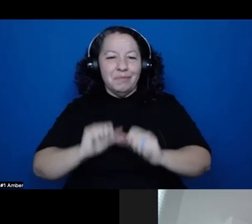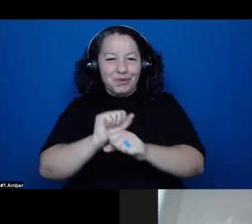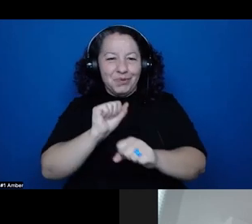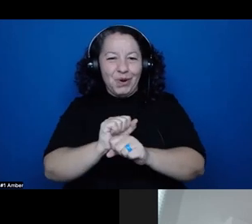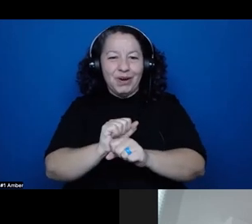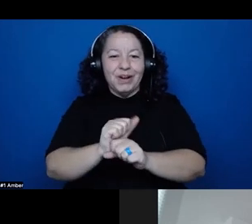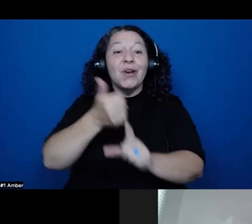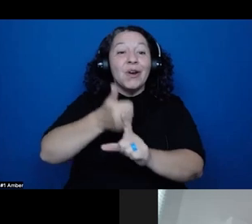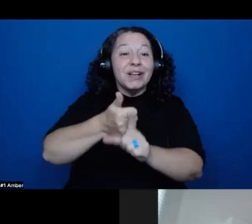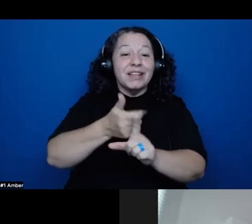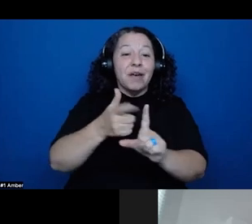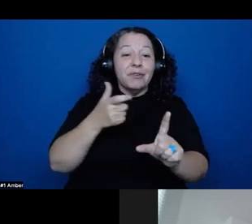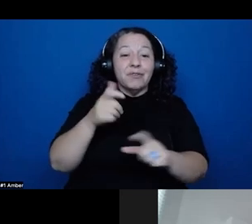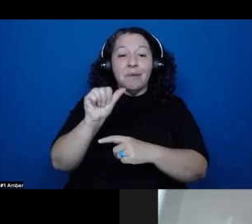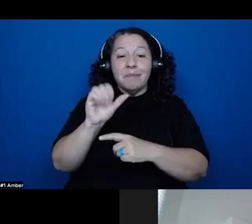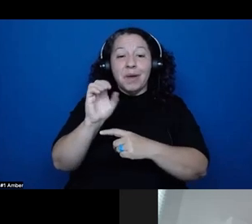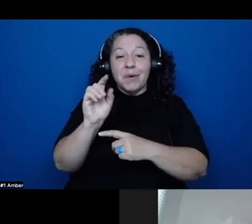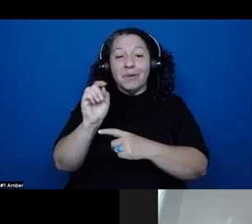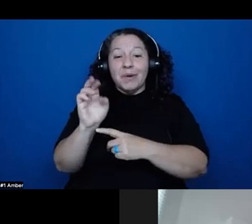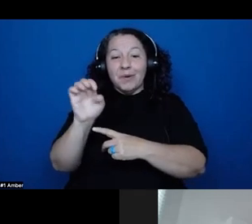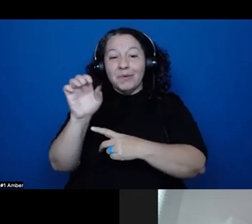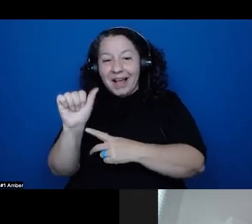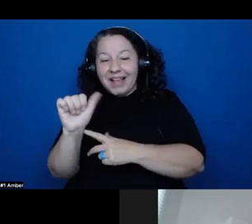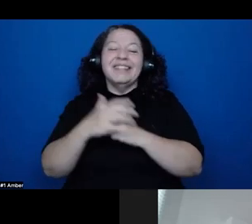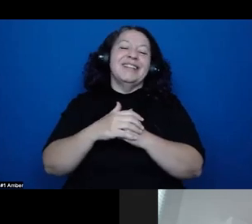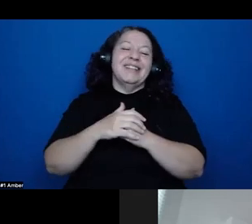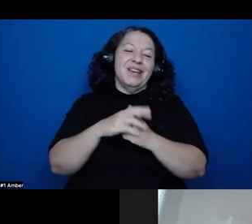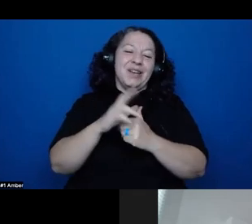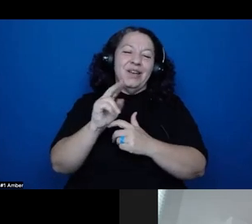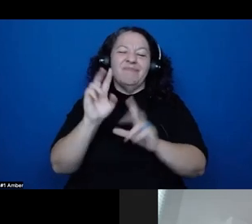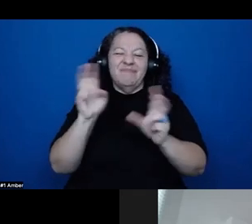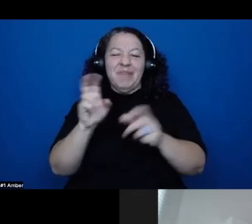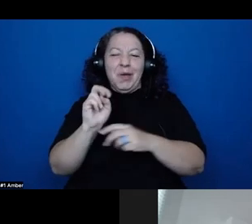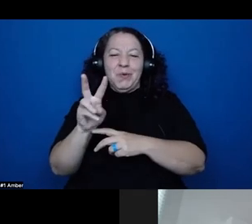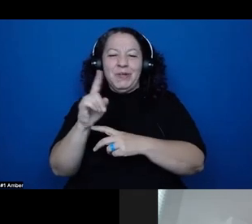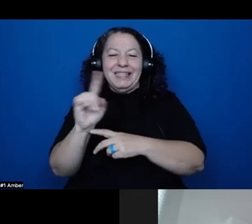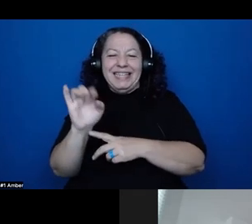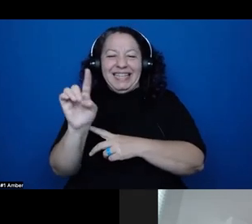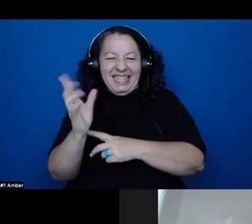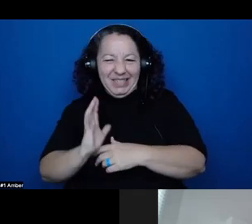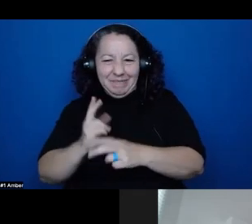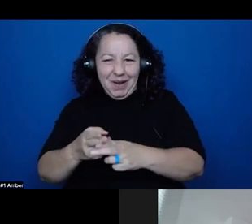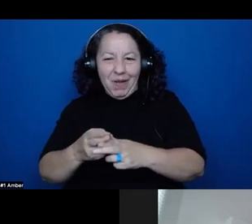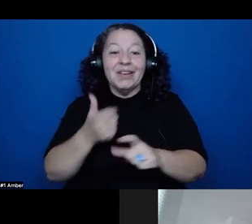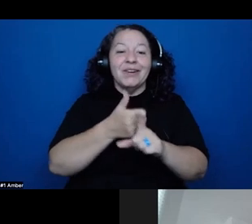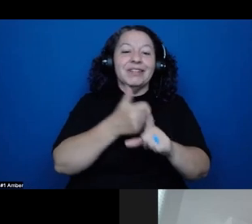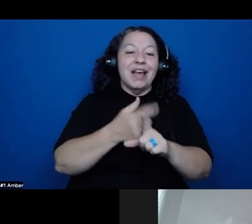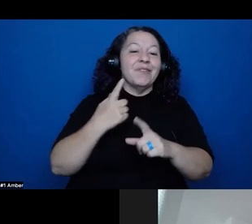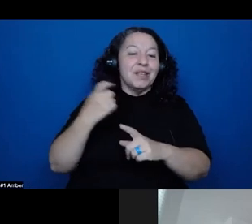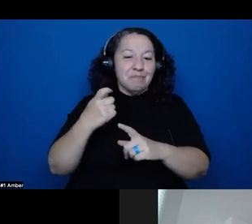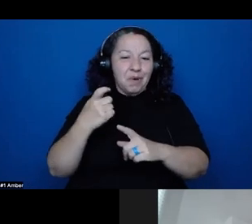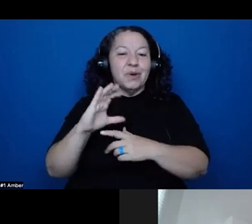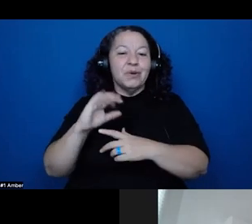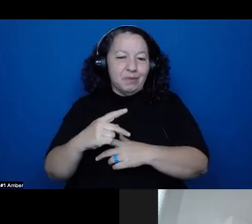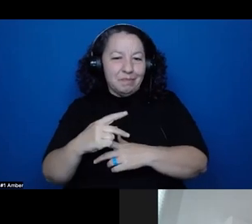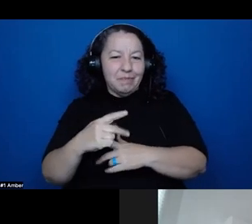Aotearoa, New Zealand, and is a Samoan Pakehā crip artist. Her work has been